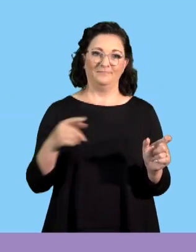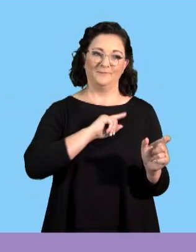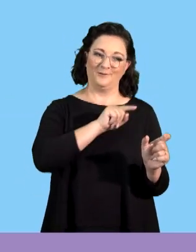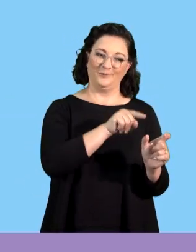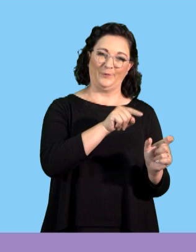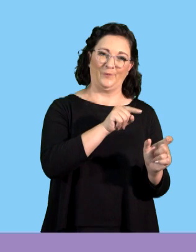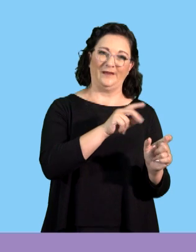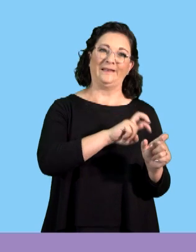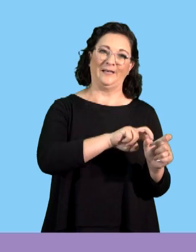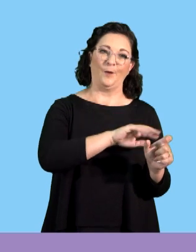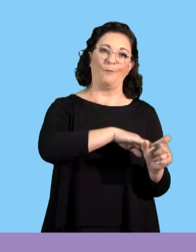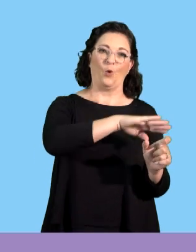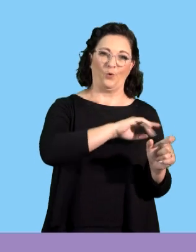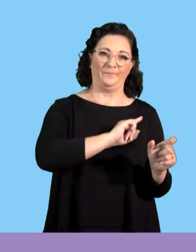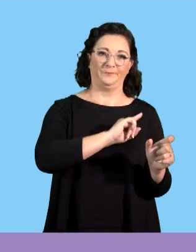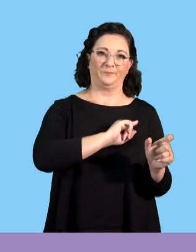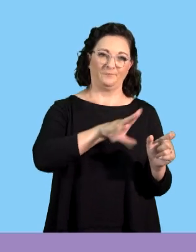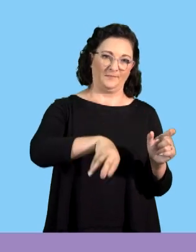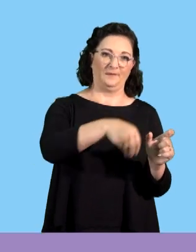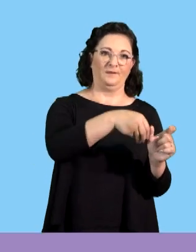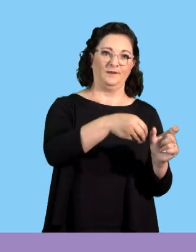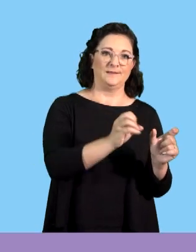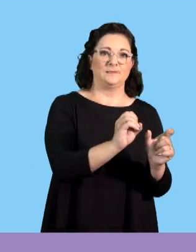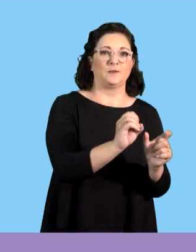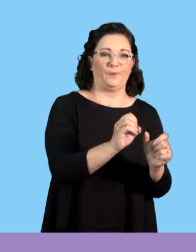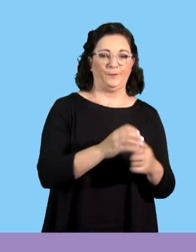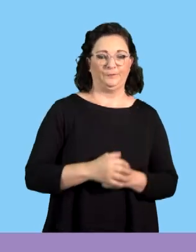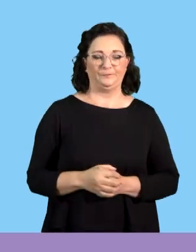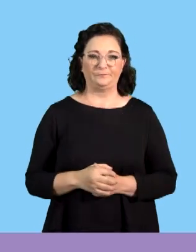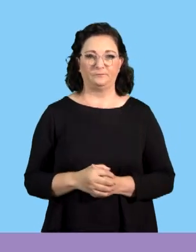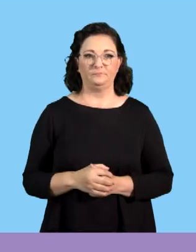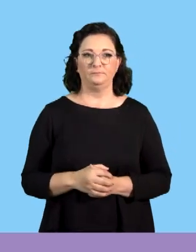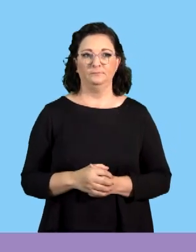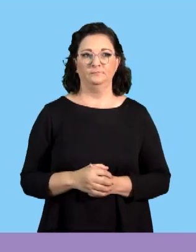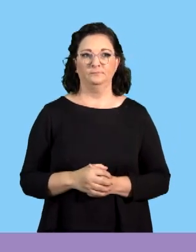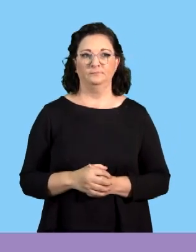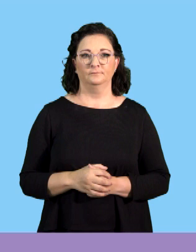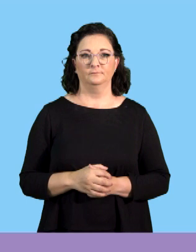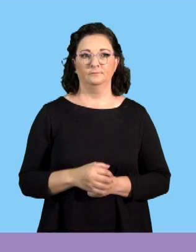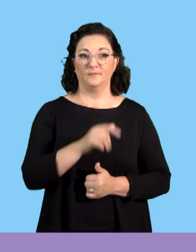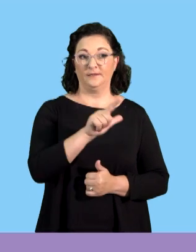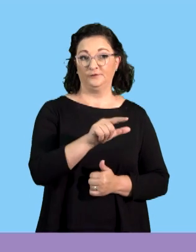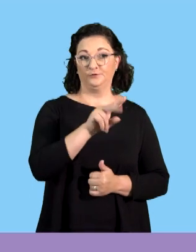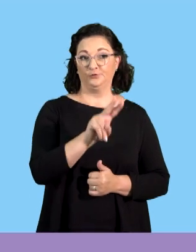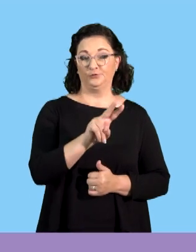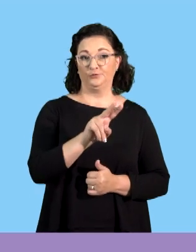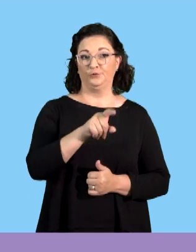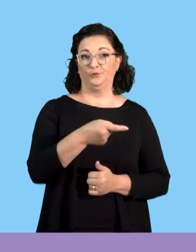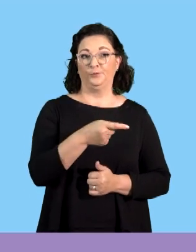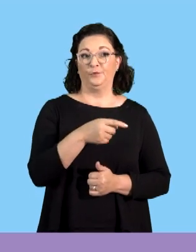72,428 has one less decimal place. So we're going to write a 0 after the last decimal. So this is going to